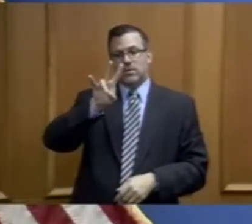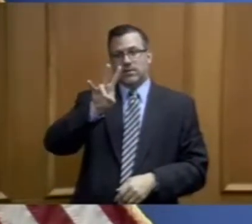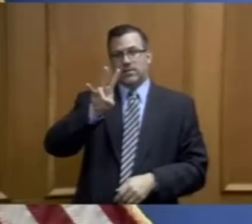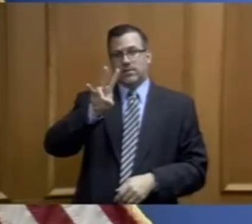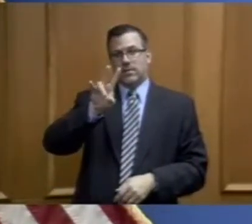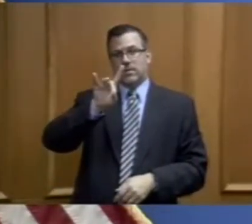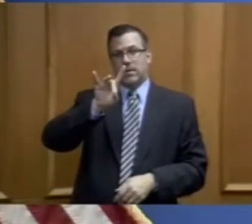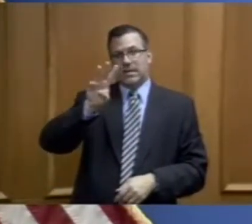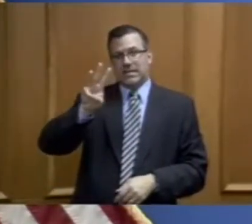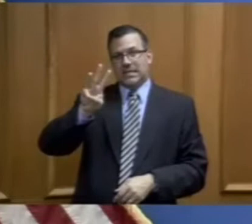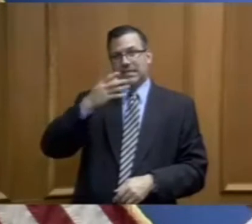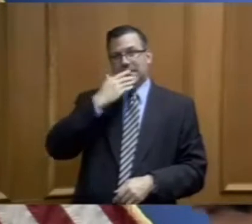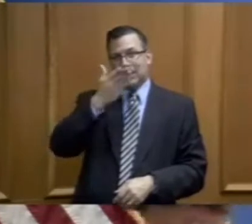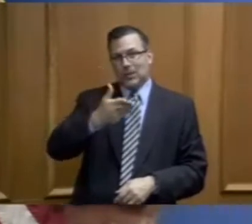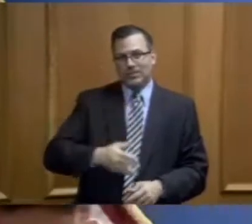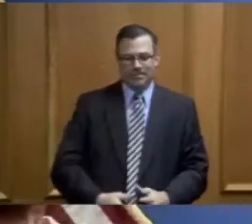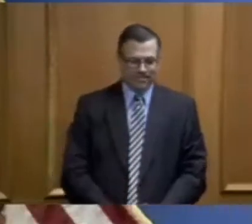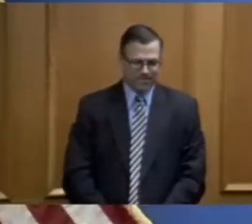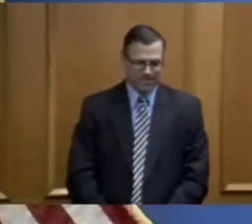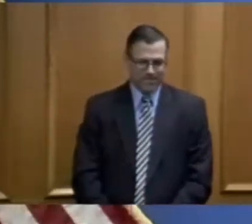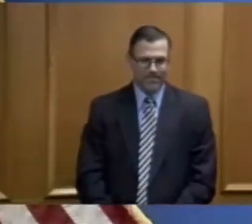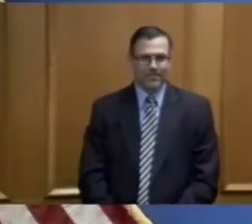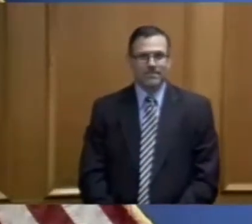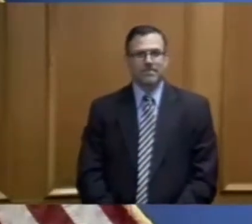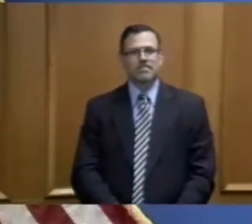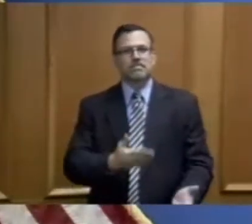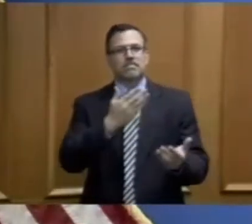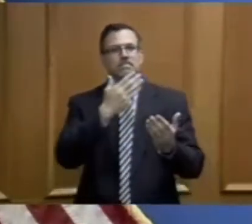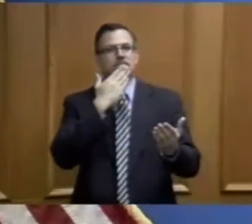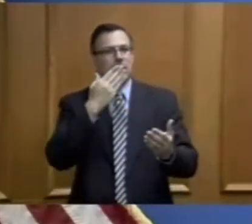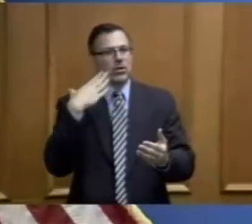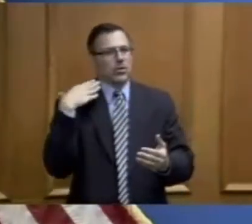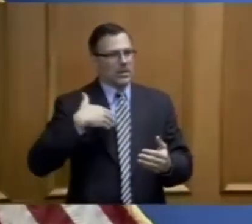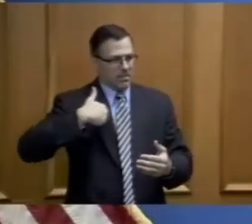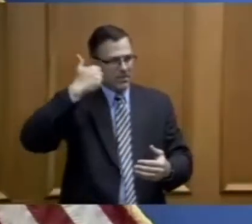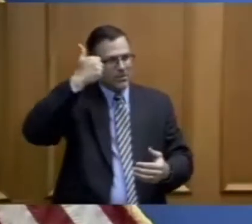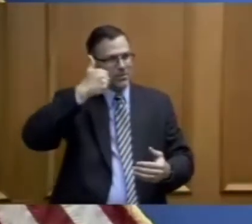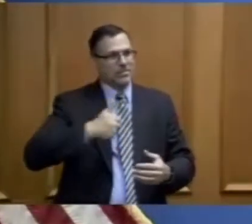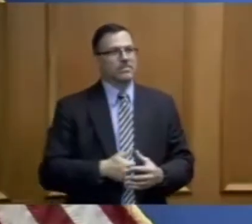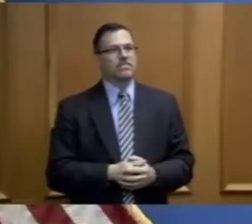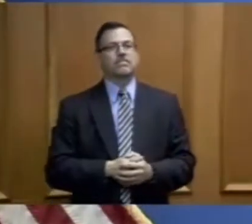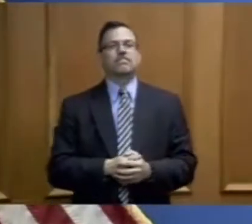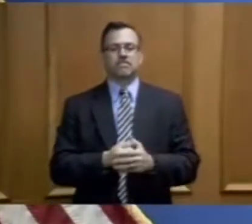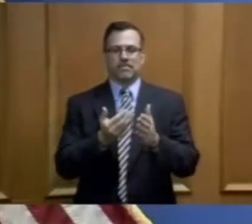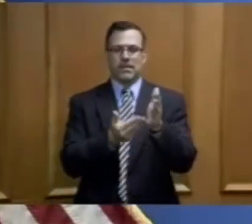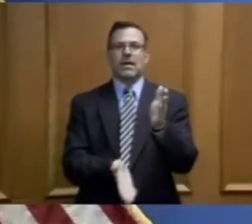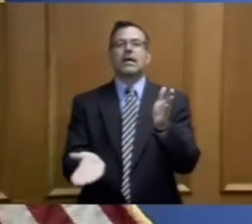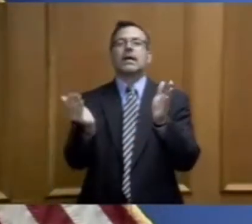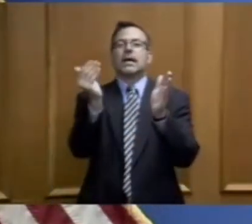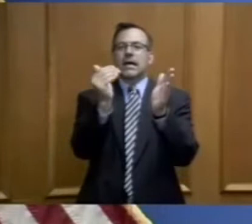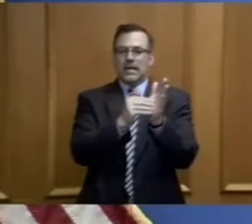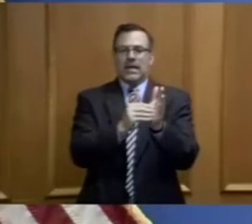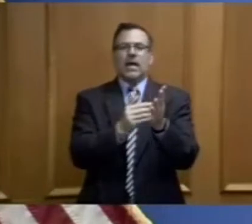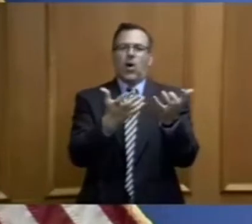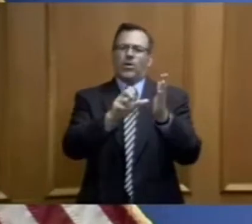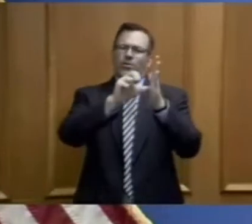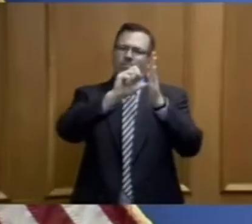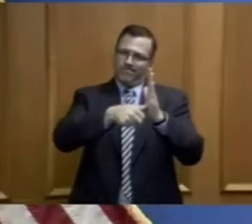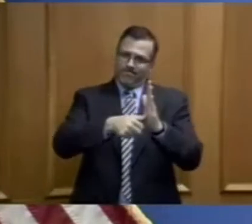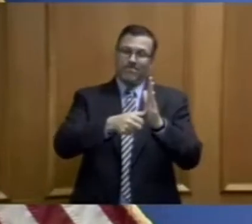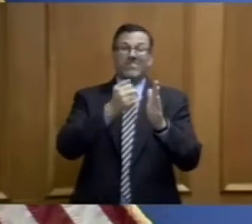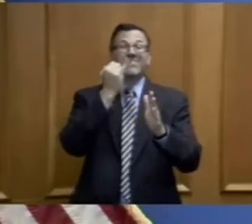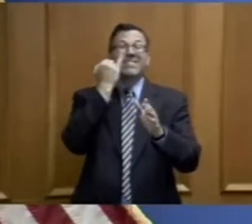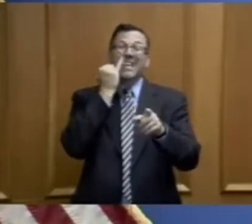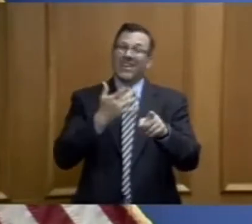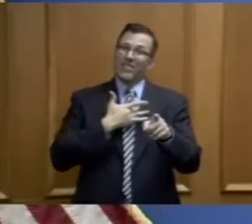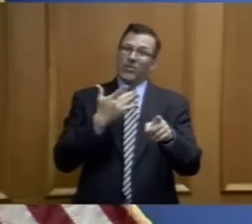888-642-7886. Thank you. Thank you. Thank you, Commissioner. And we again want to make sure that anyone who faces